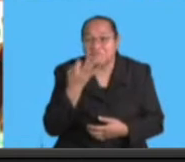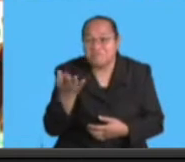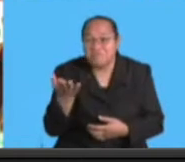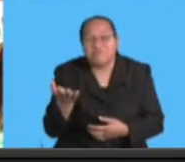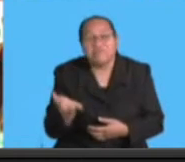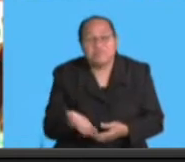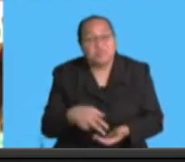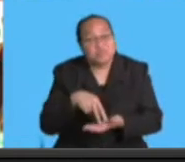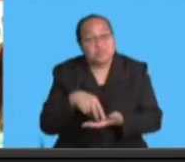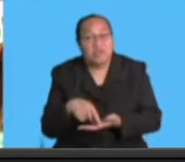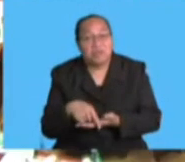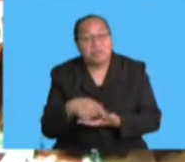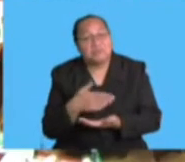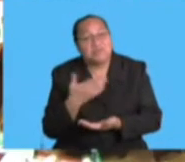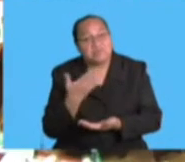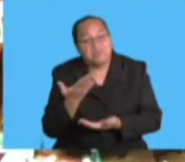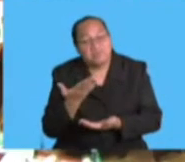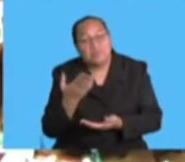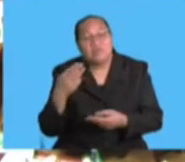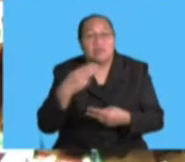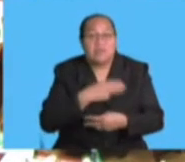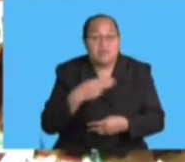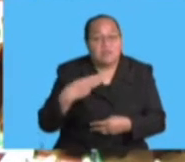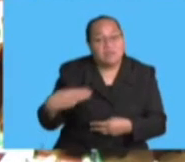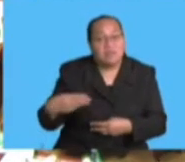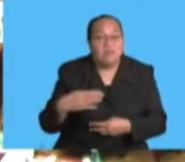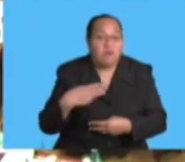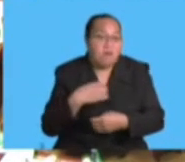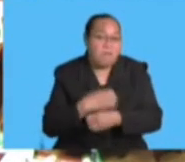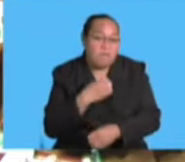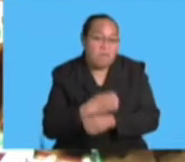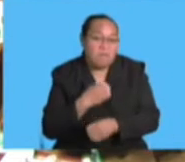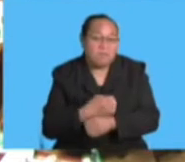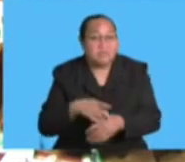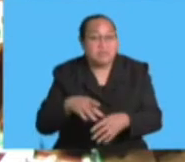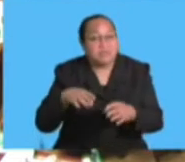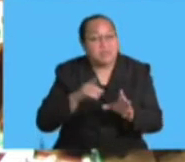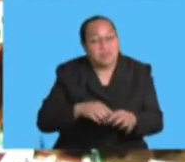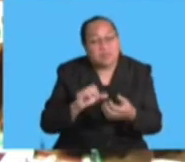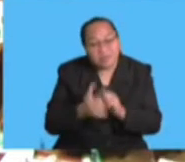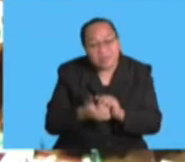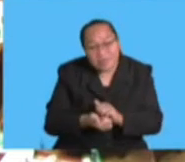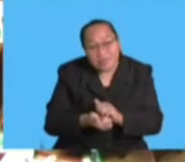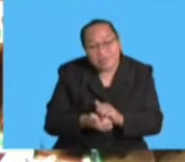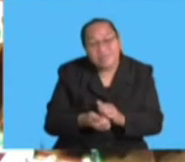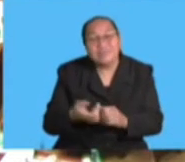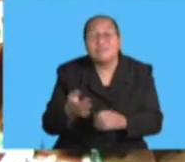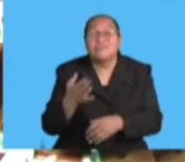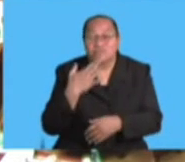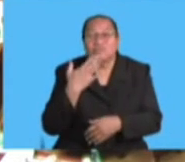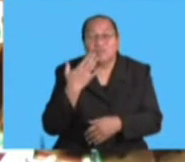Employment, Productivity, Industrial Relations, Youth and Sports, the Honorable Parveen Bala. You have the floor.